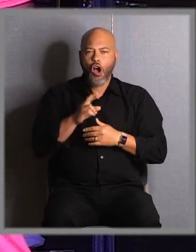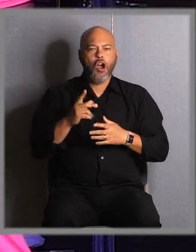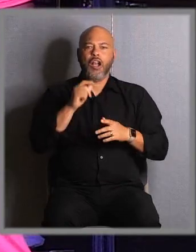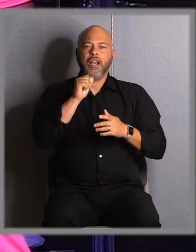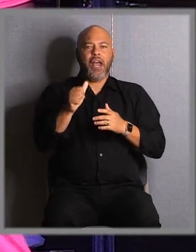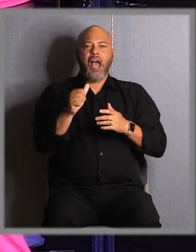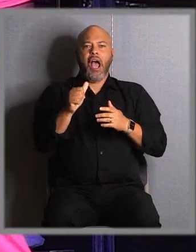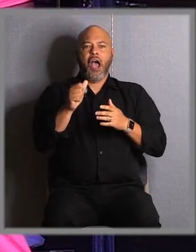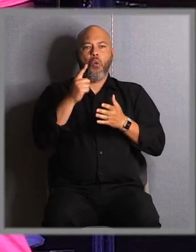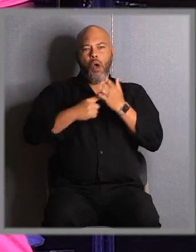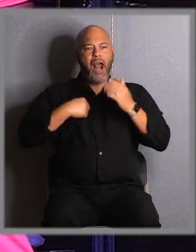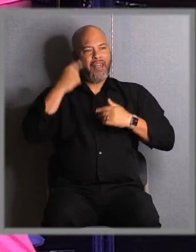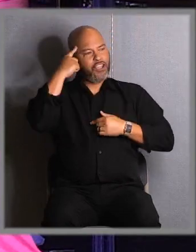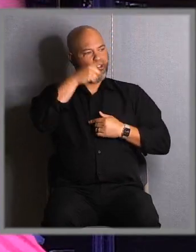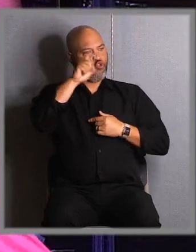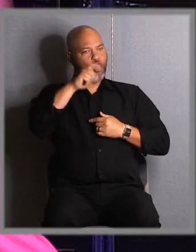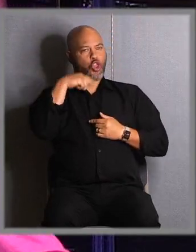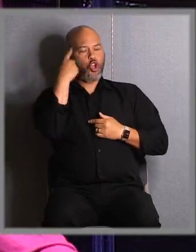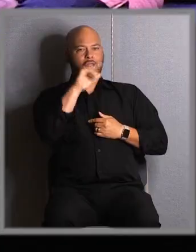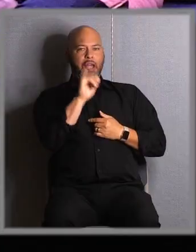I want you to look like.